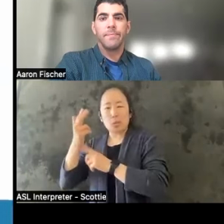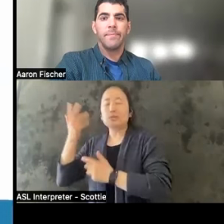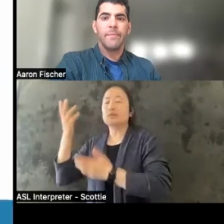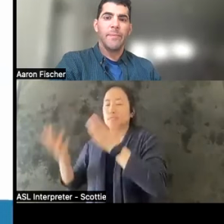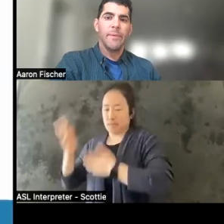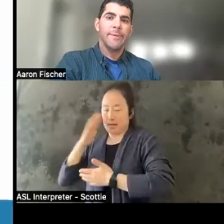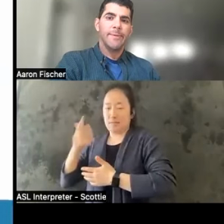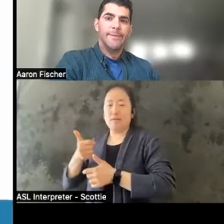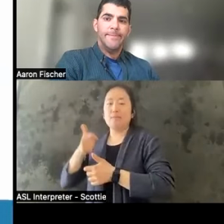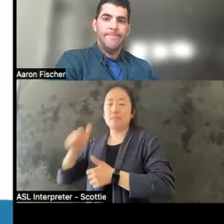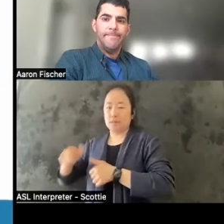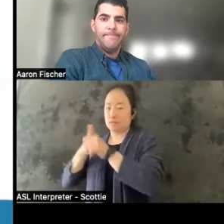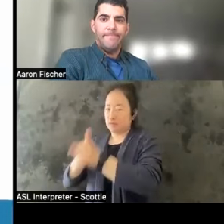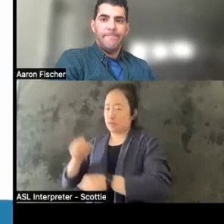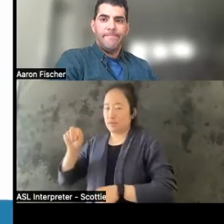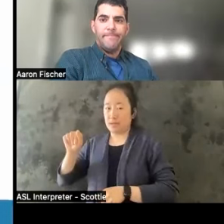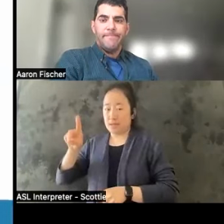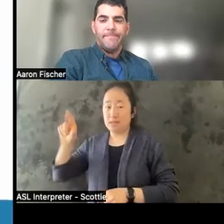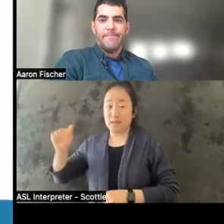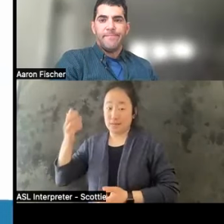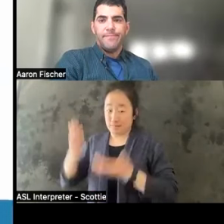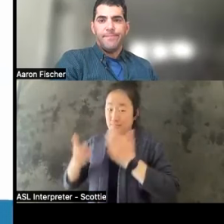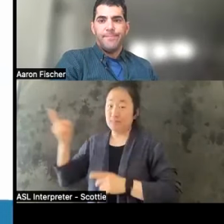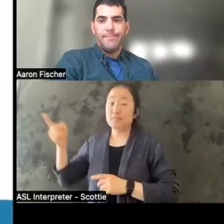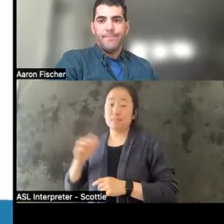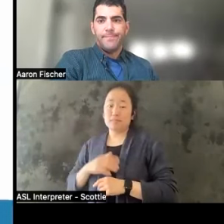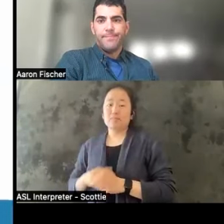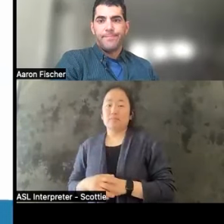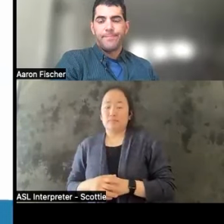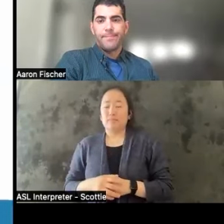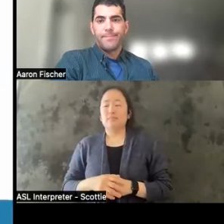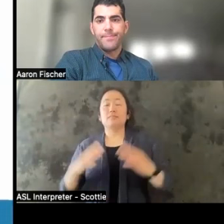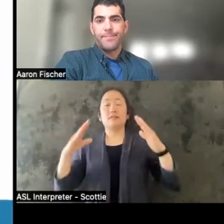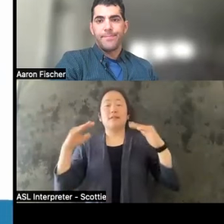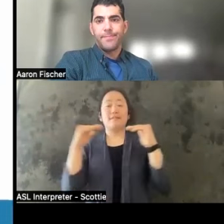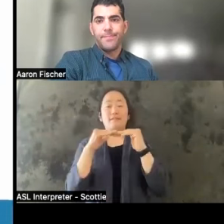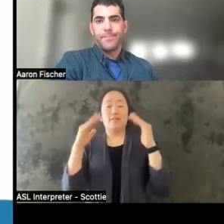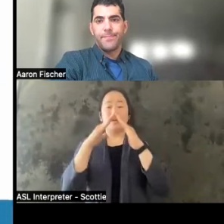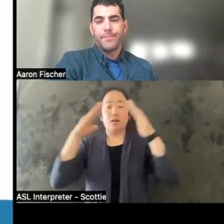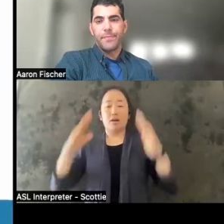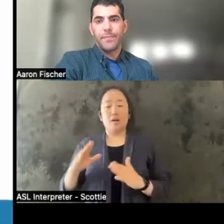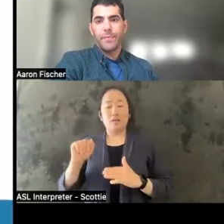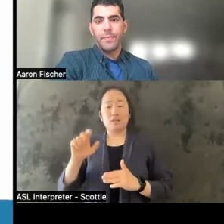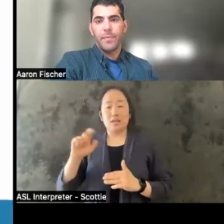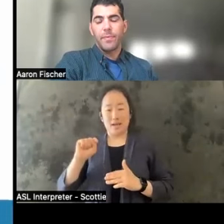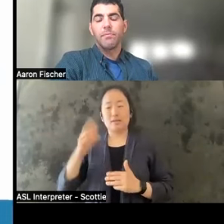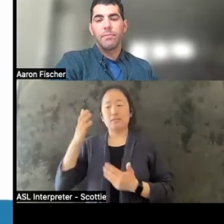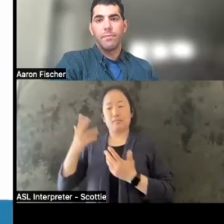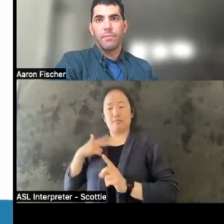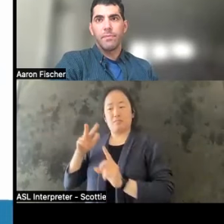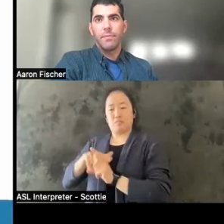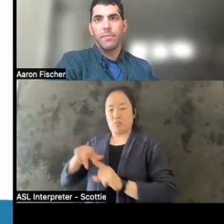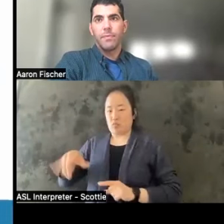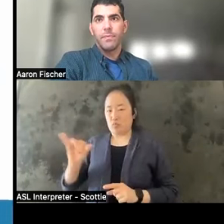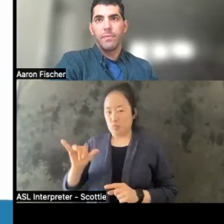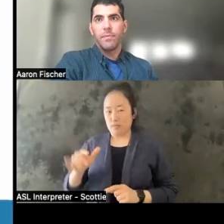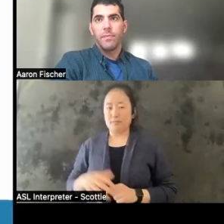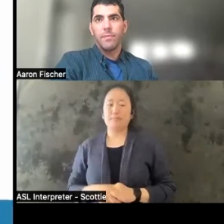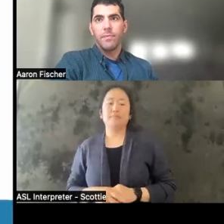et cetera, will apply to these. The Fair Housing Act may also apply to some of these. And